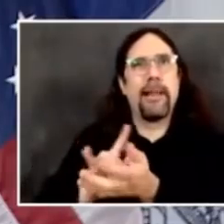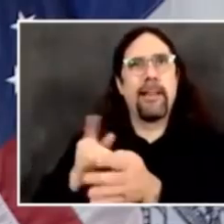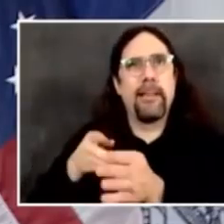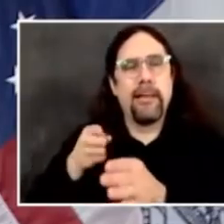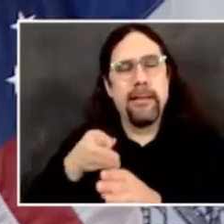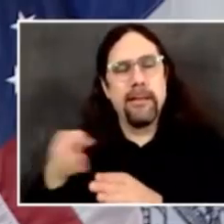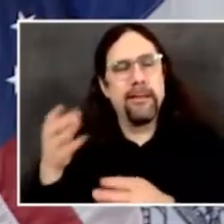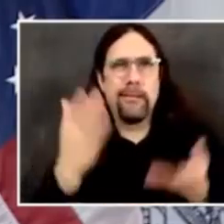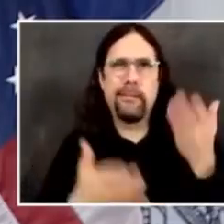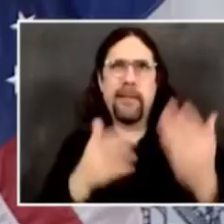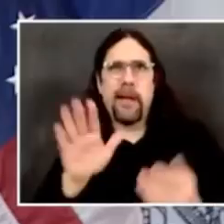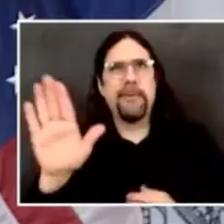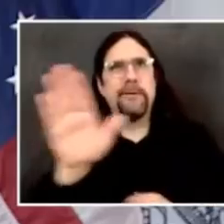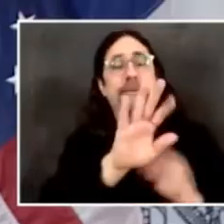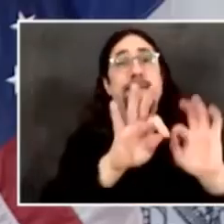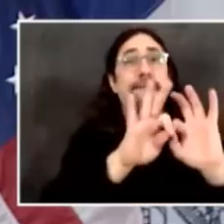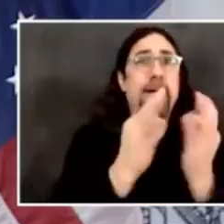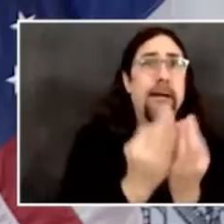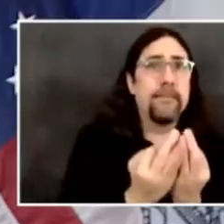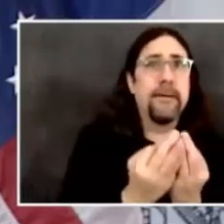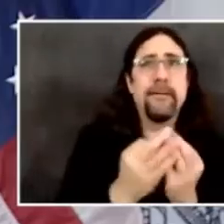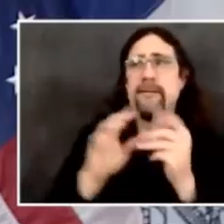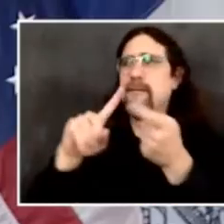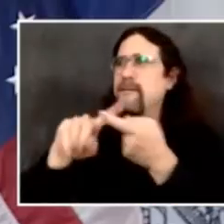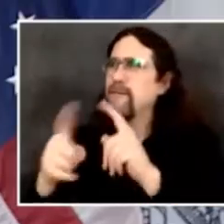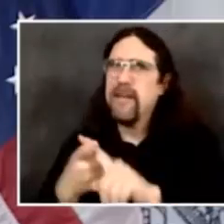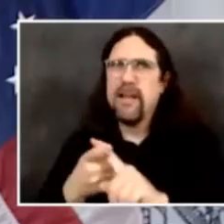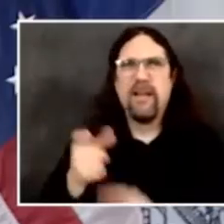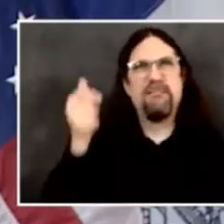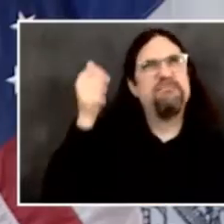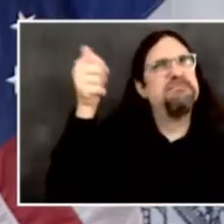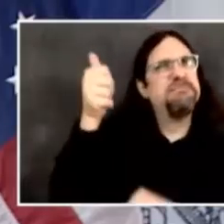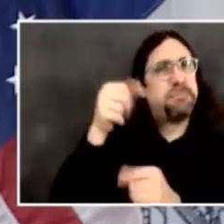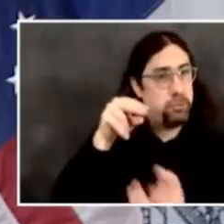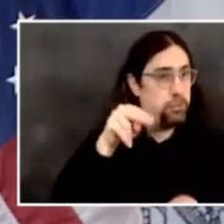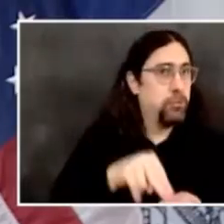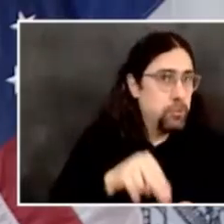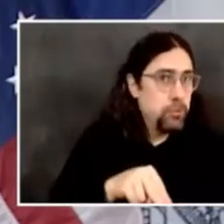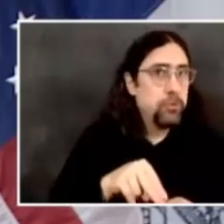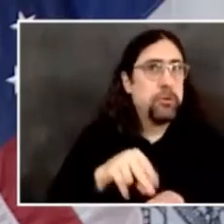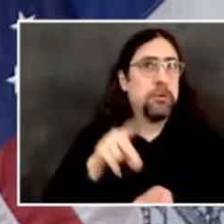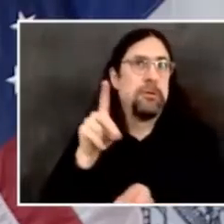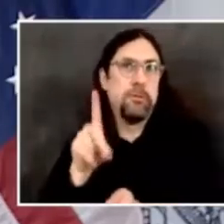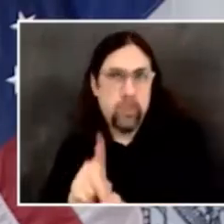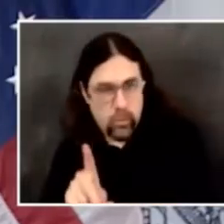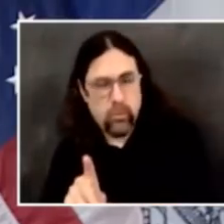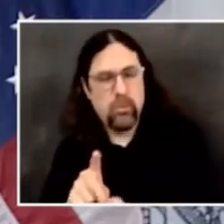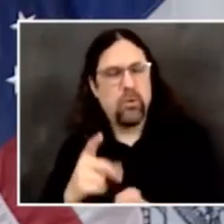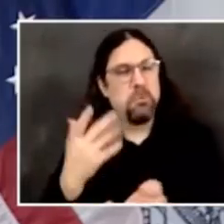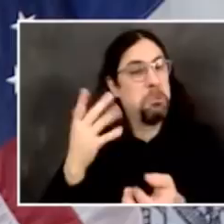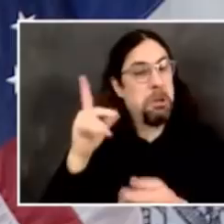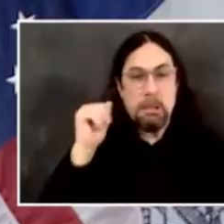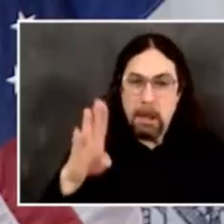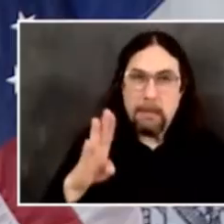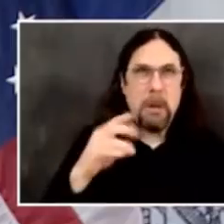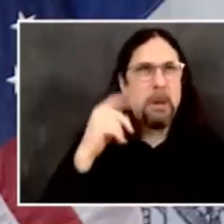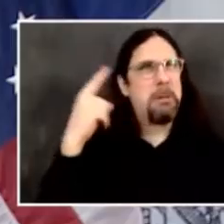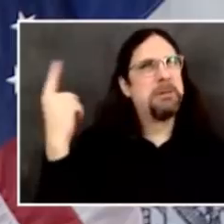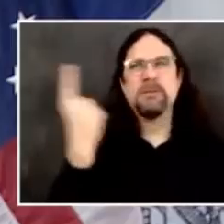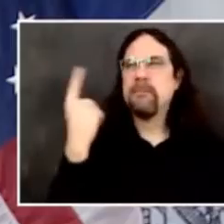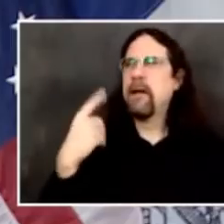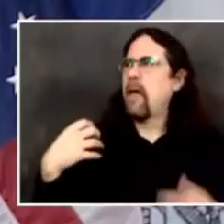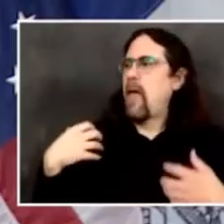who works in our extraordinary healthcare field in this city. Just take a